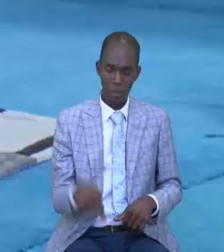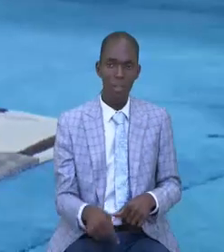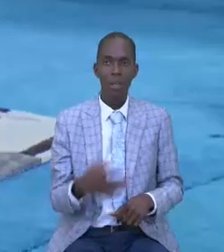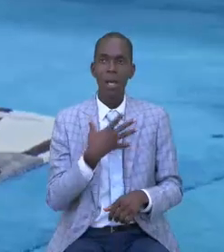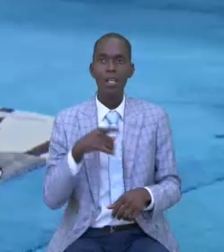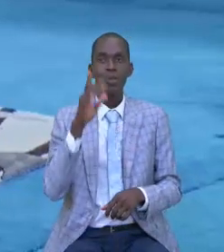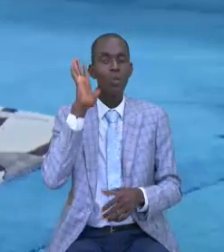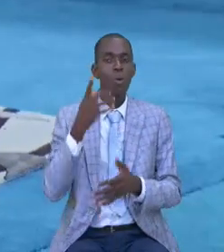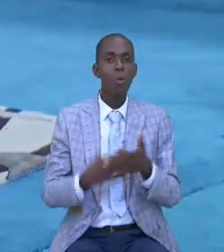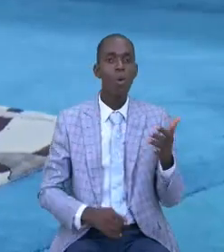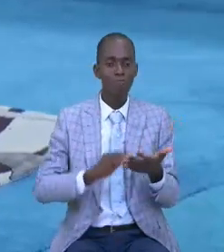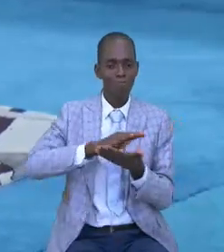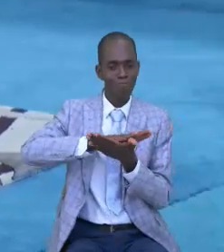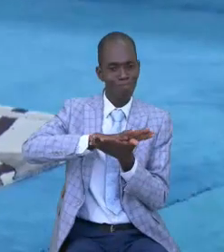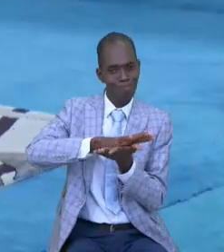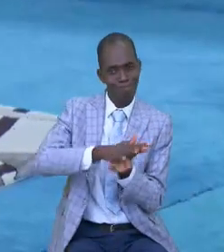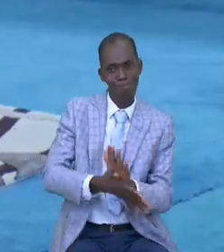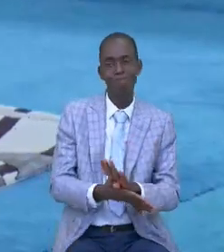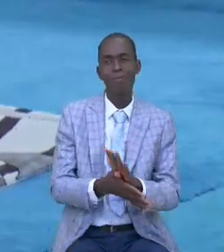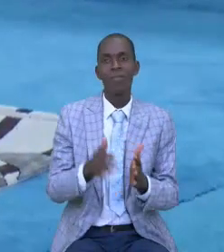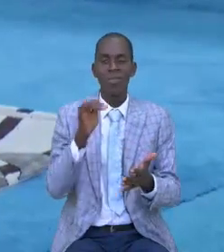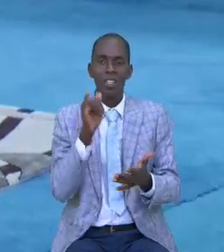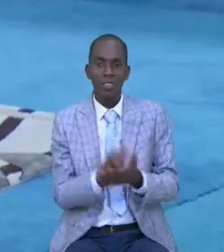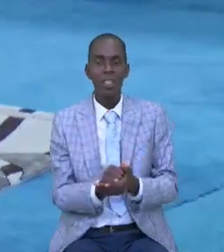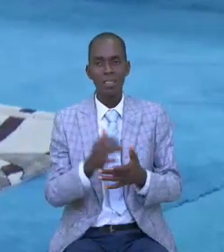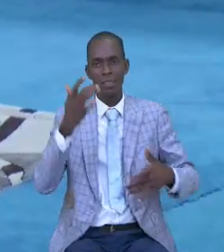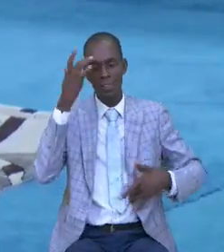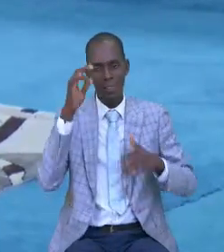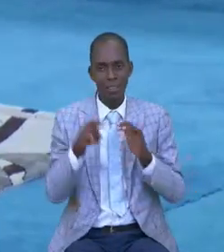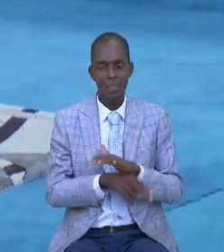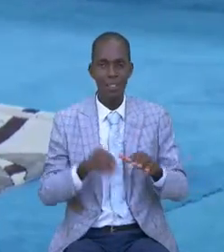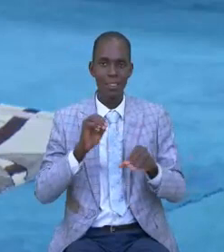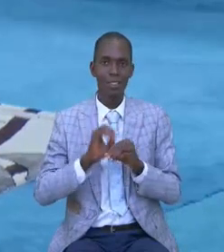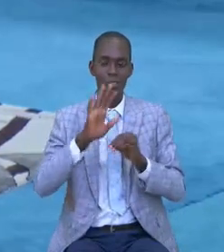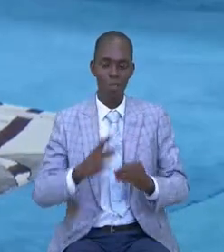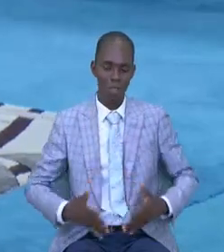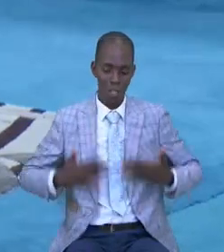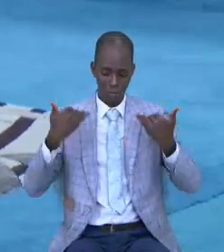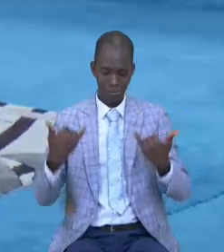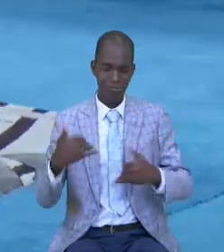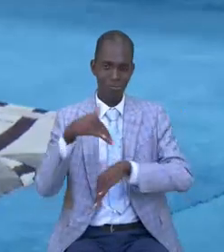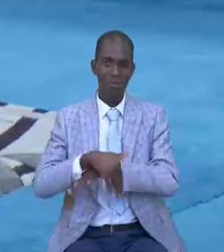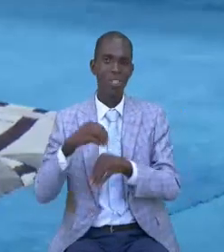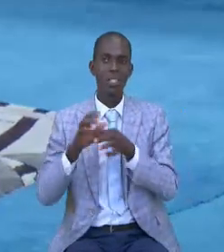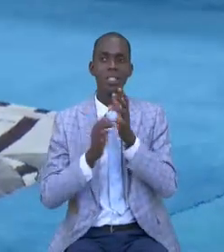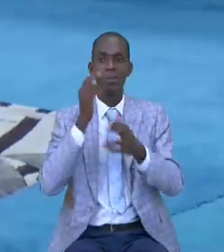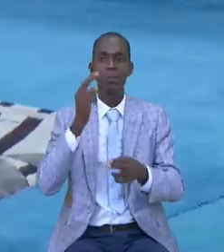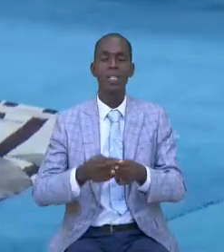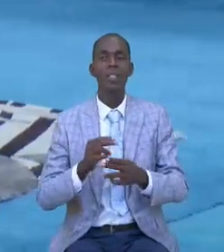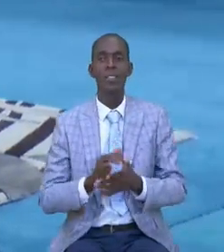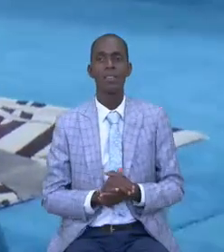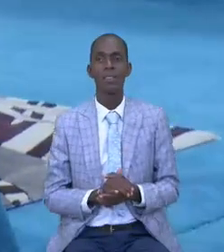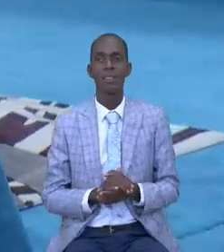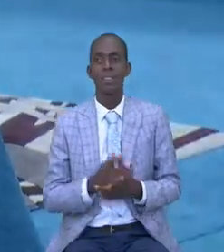trample over that sickness, that infirmity in your life tonight, in Jesus' name.